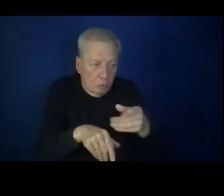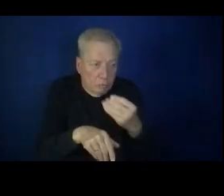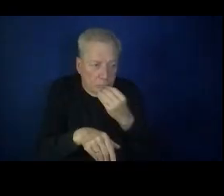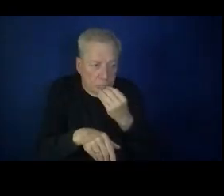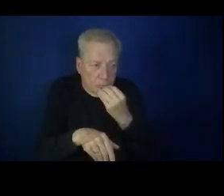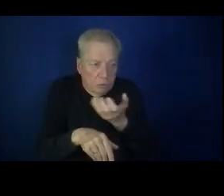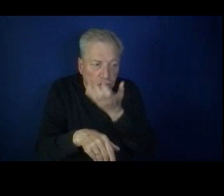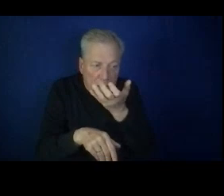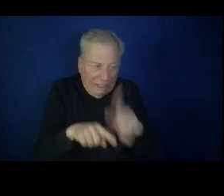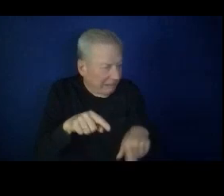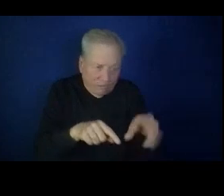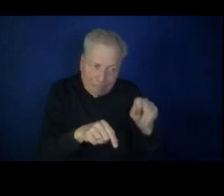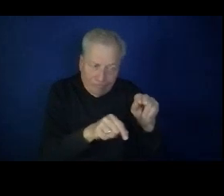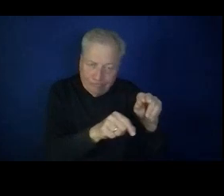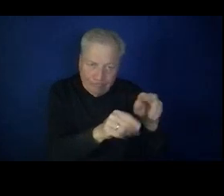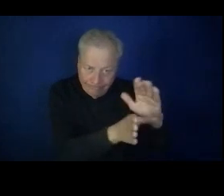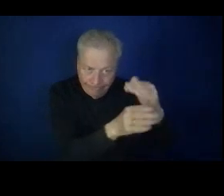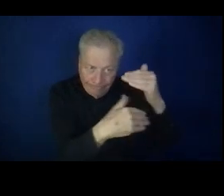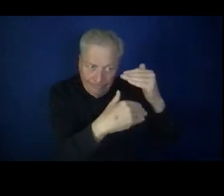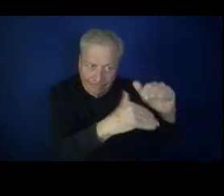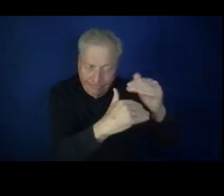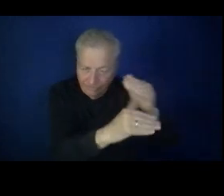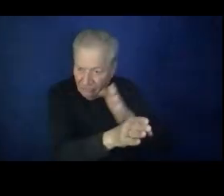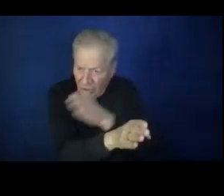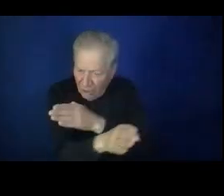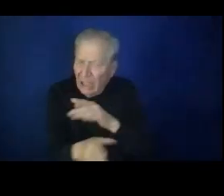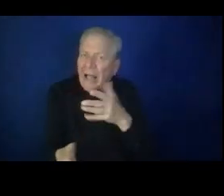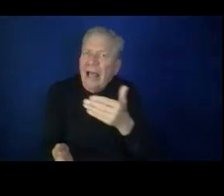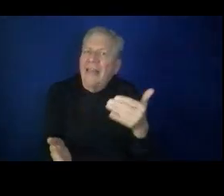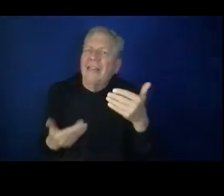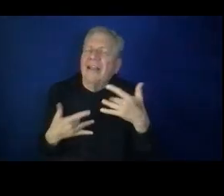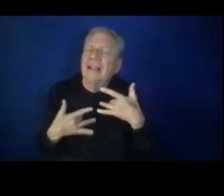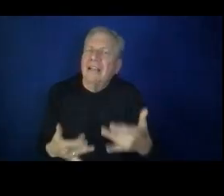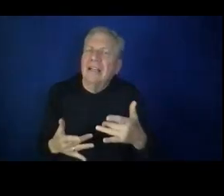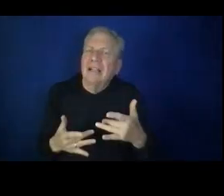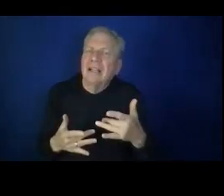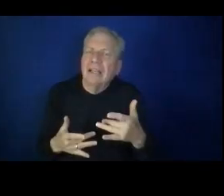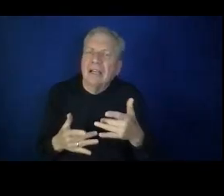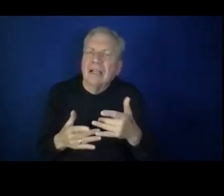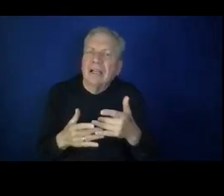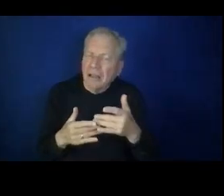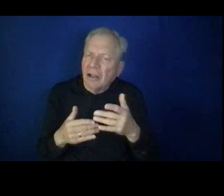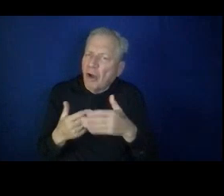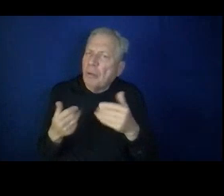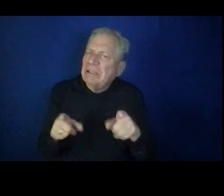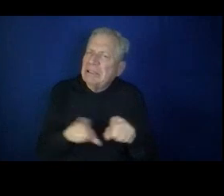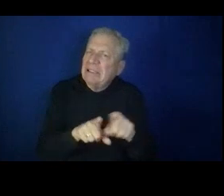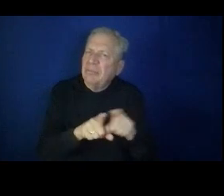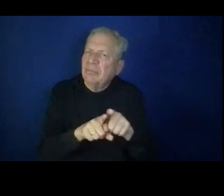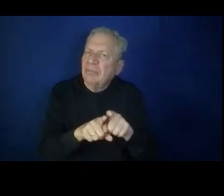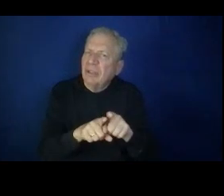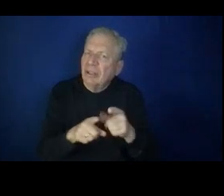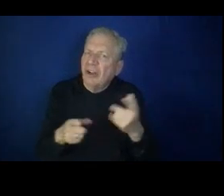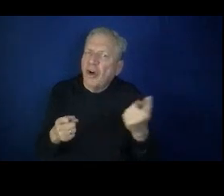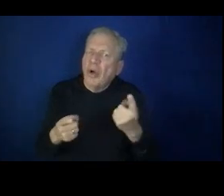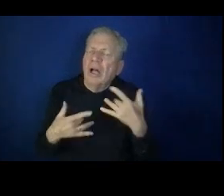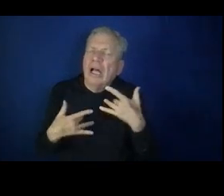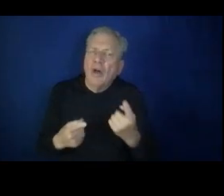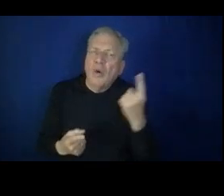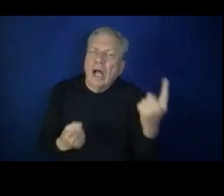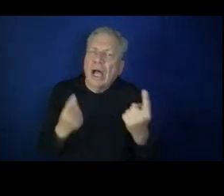the bison do their thing. So if things are generally following, the same, one-to-one relationship, we're